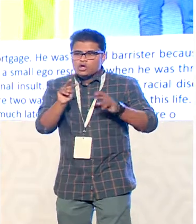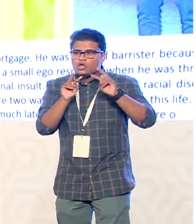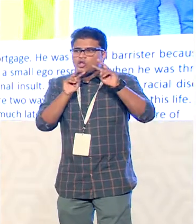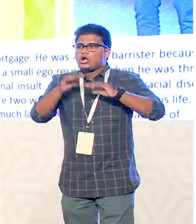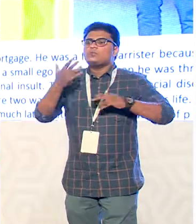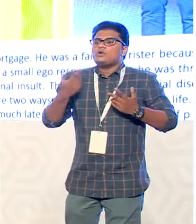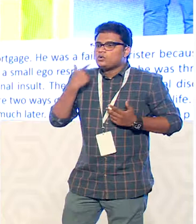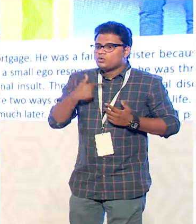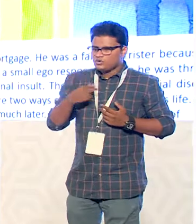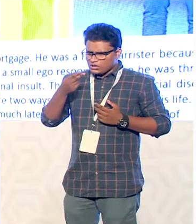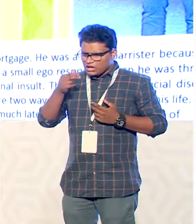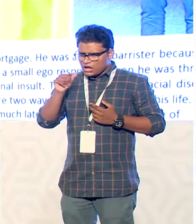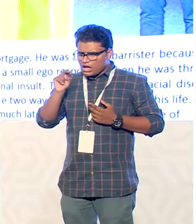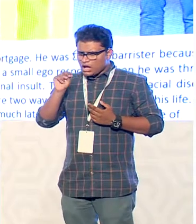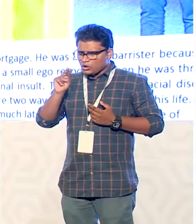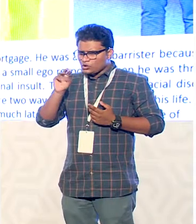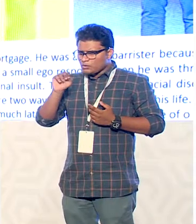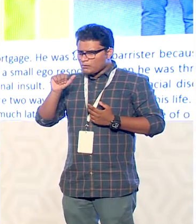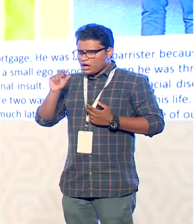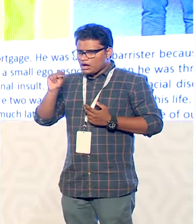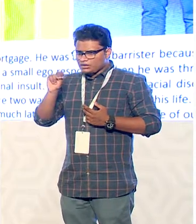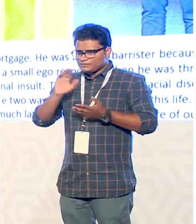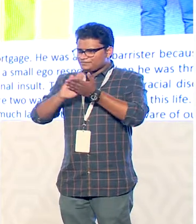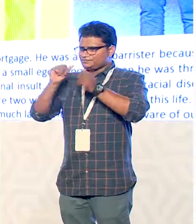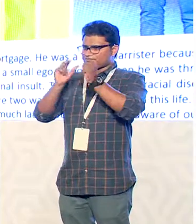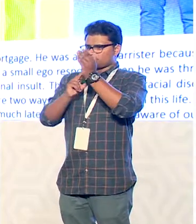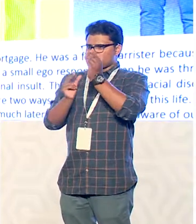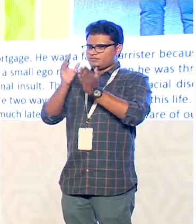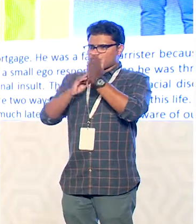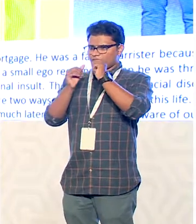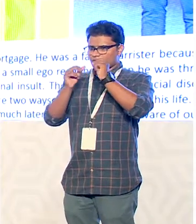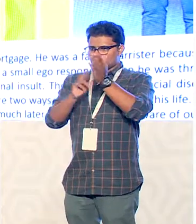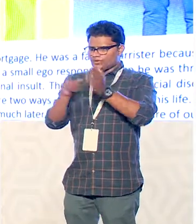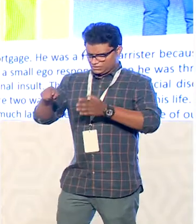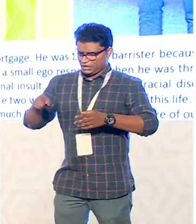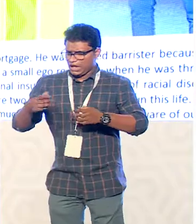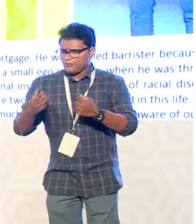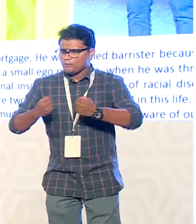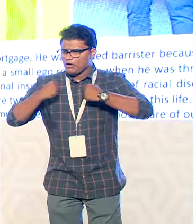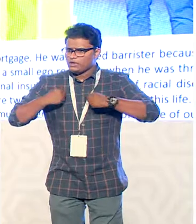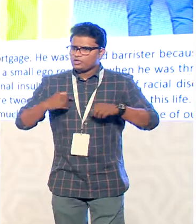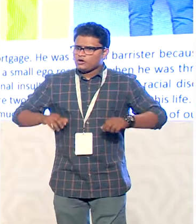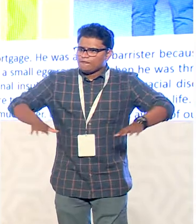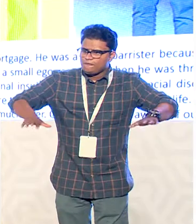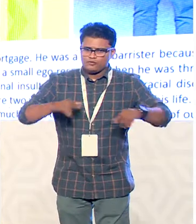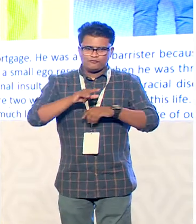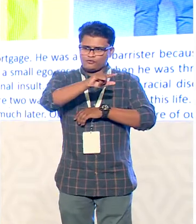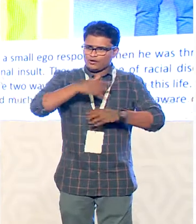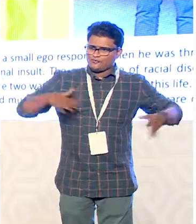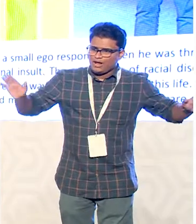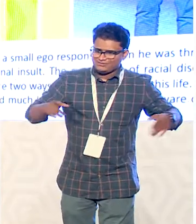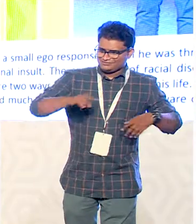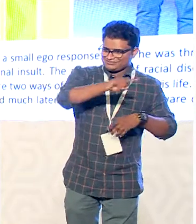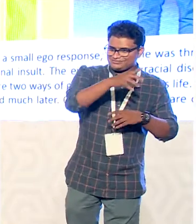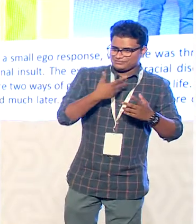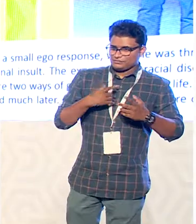here in the audience will know the story that as a baby, he had the power to fly. So much so that he one day went and, grabbed